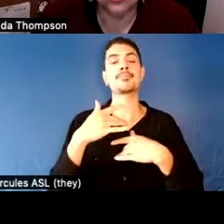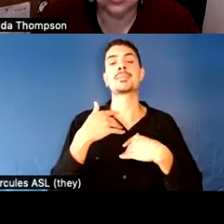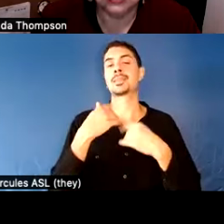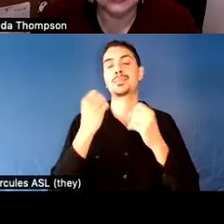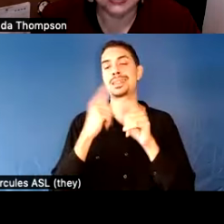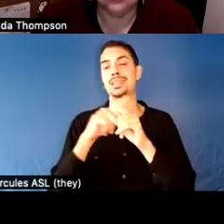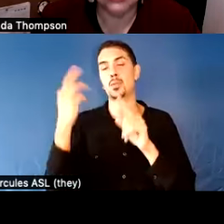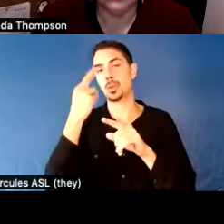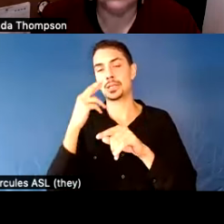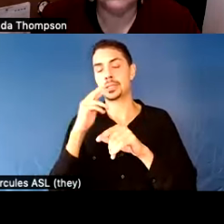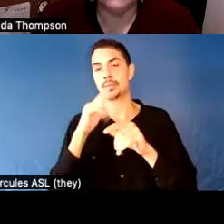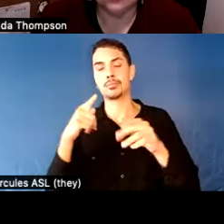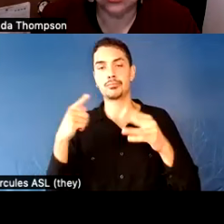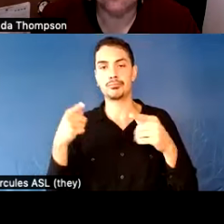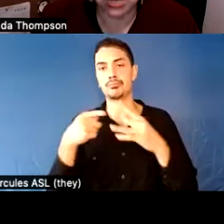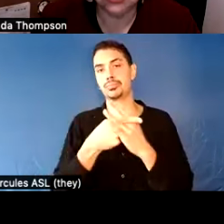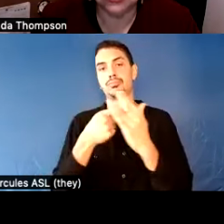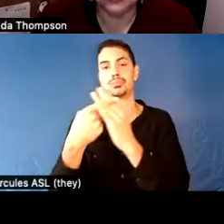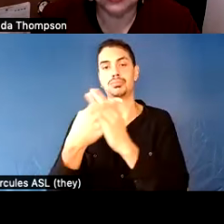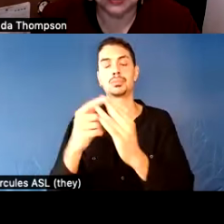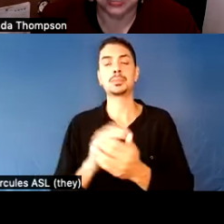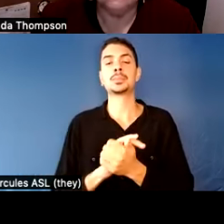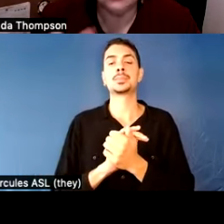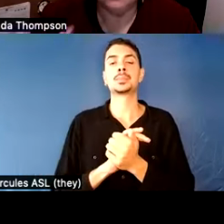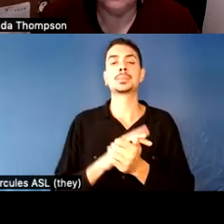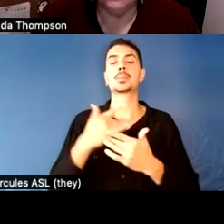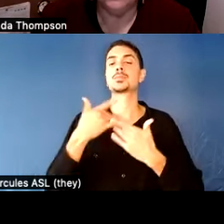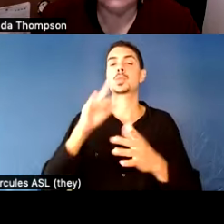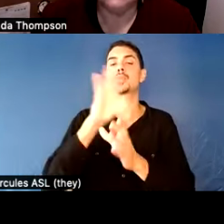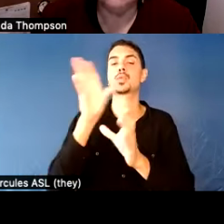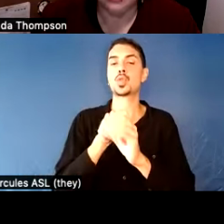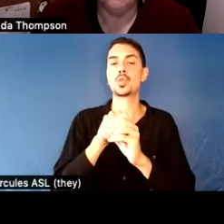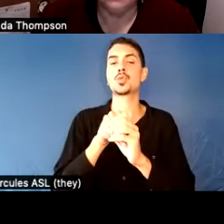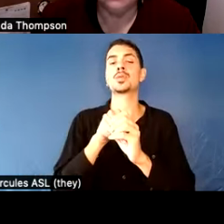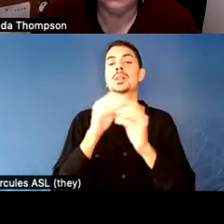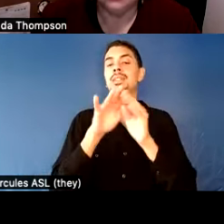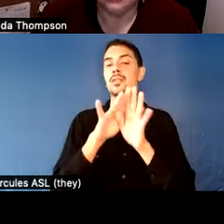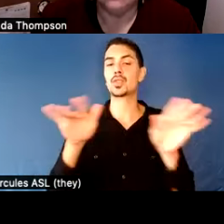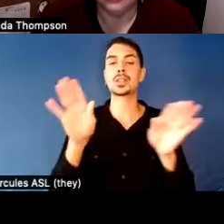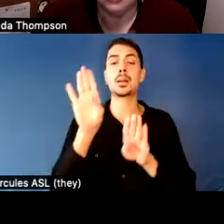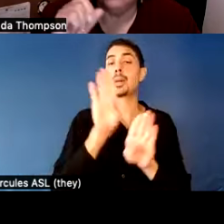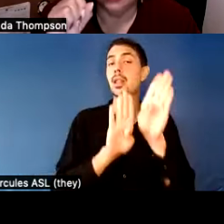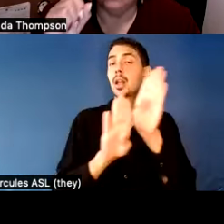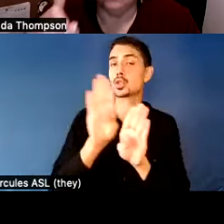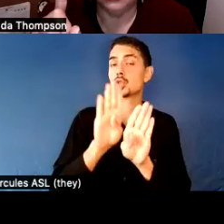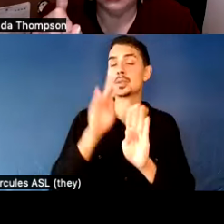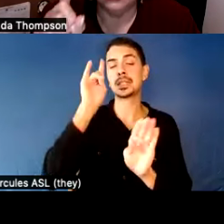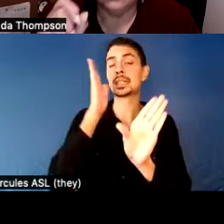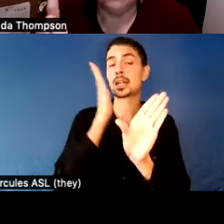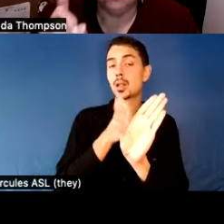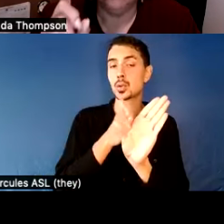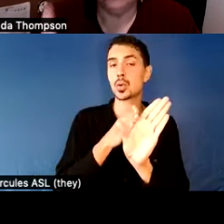biological, psychological, and social factors. I've seen people who've had stuff happen and they have not